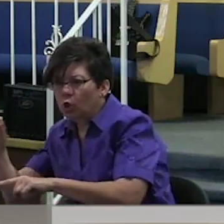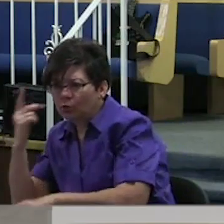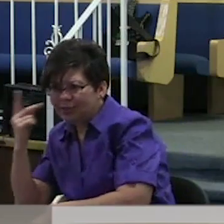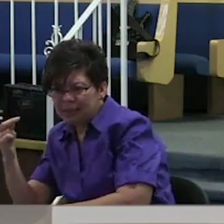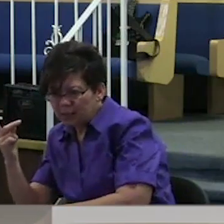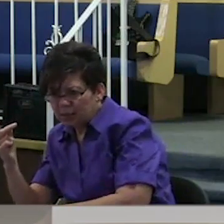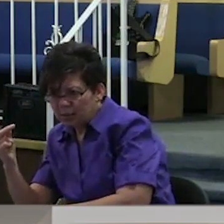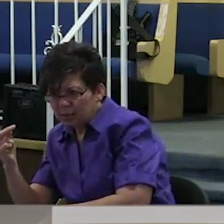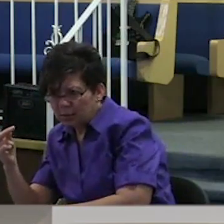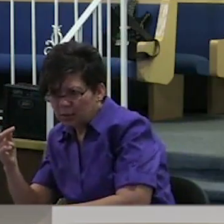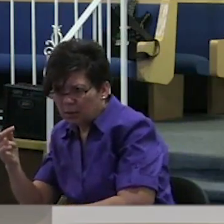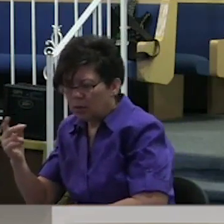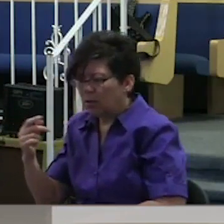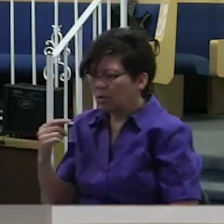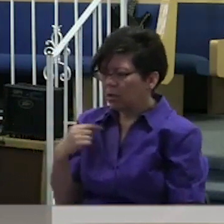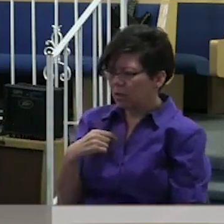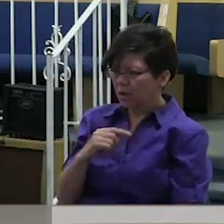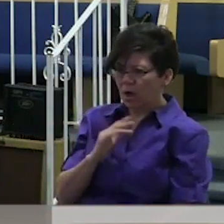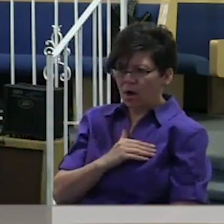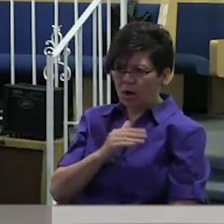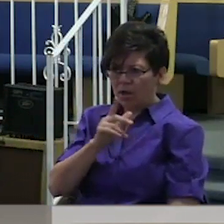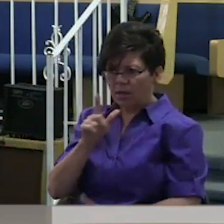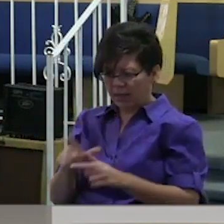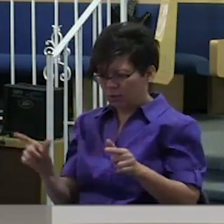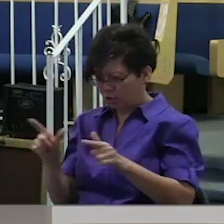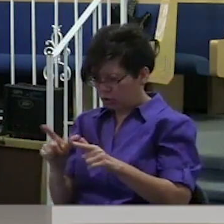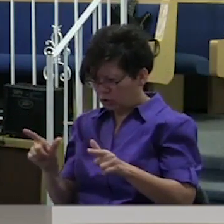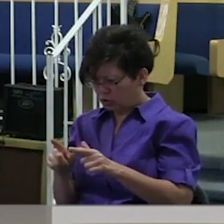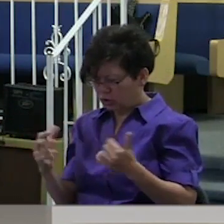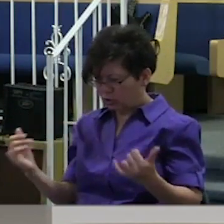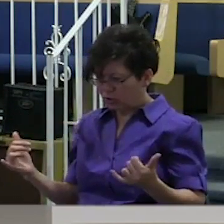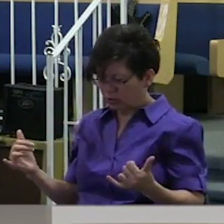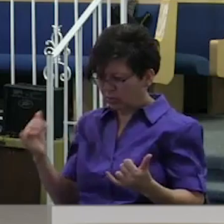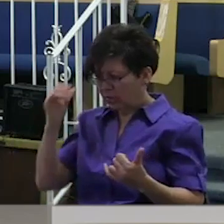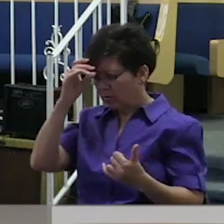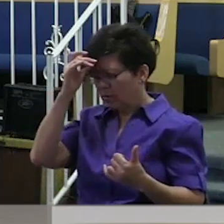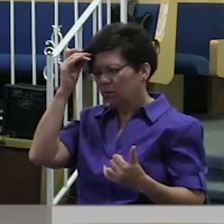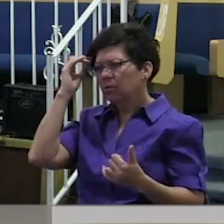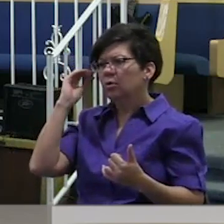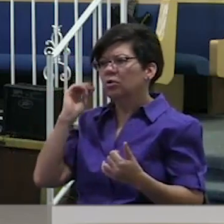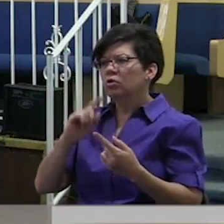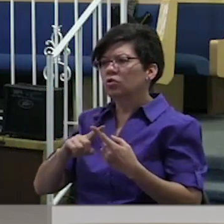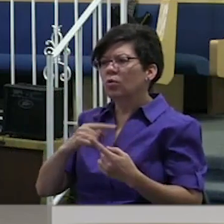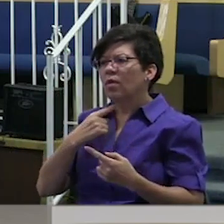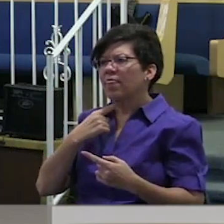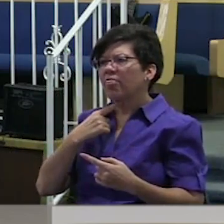have a way of speaking in our time to thirst.